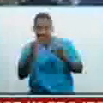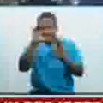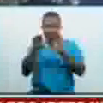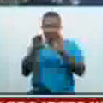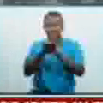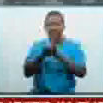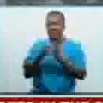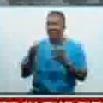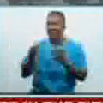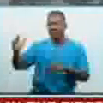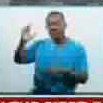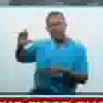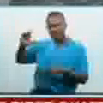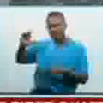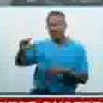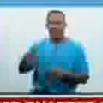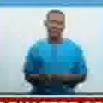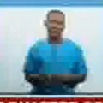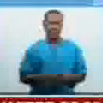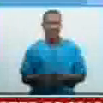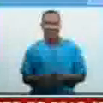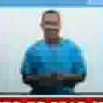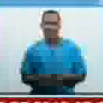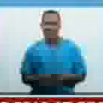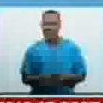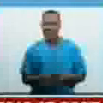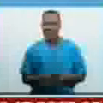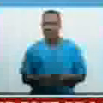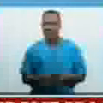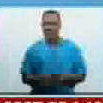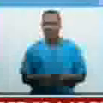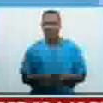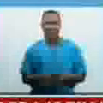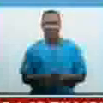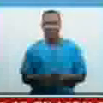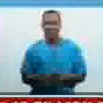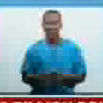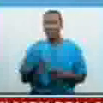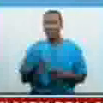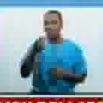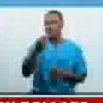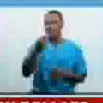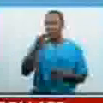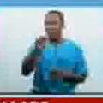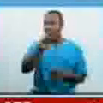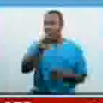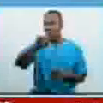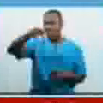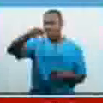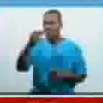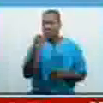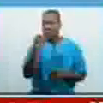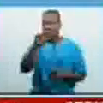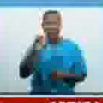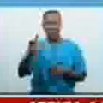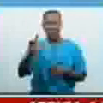and record labels related to the songs. The extension of the Gram Library has not been achieved as yet.